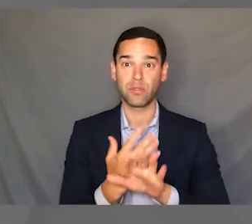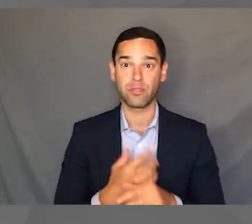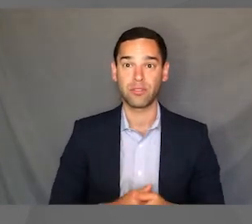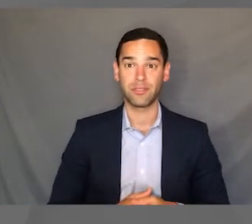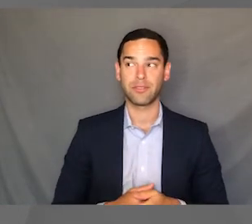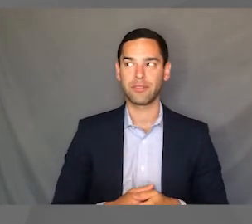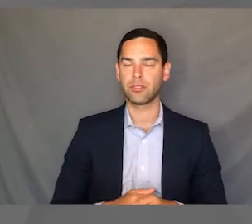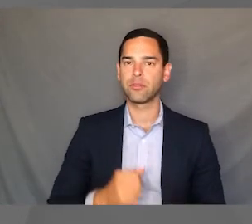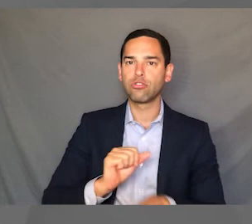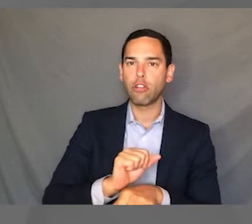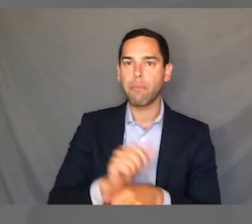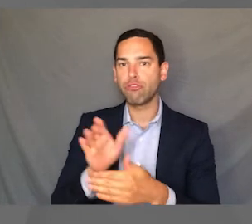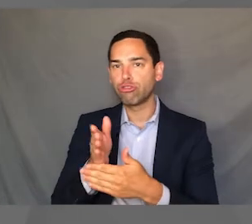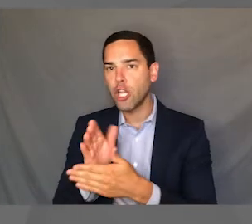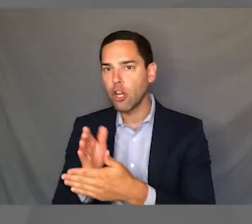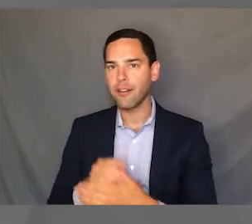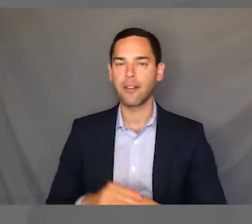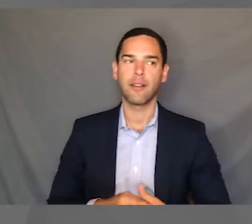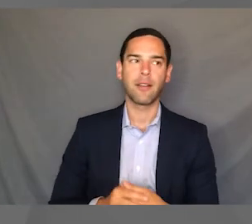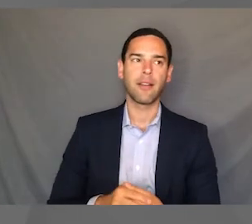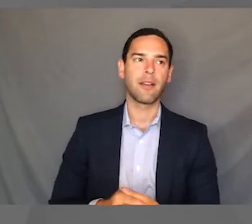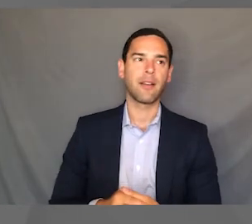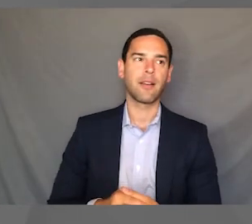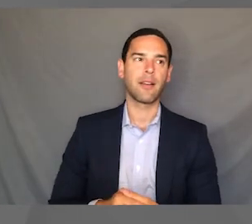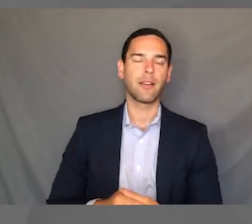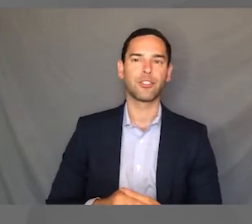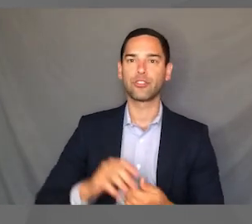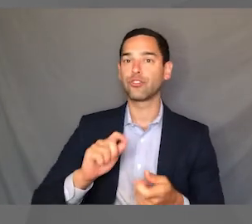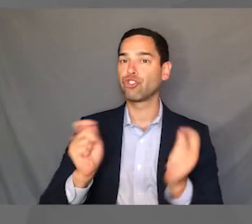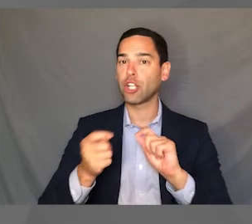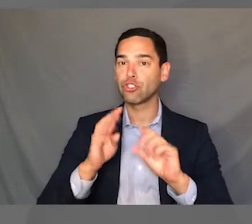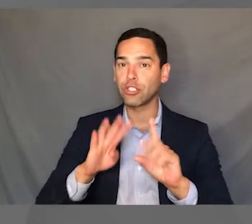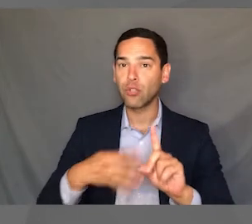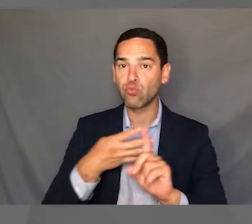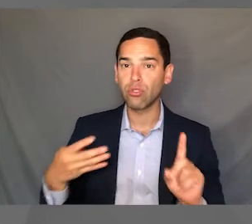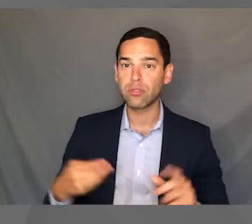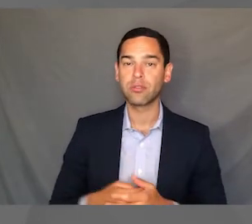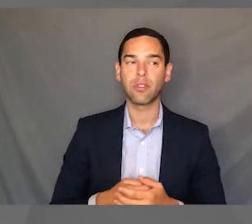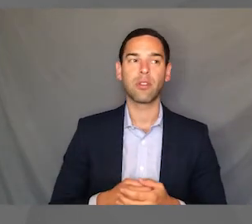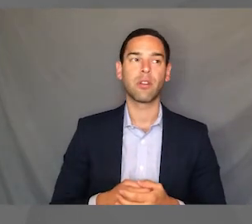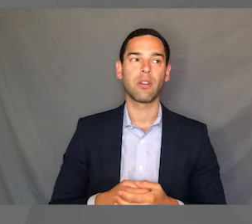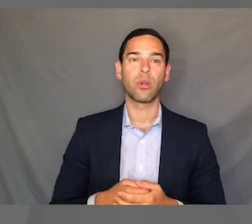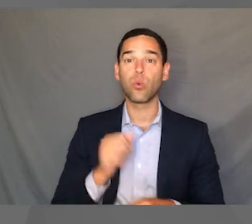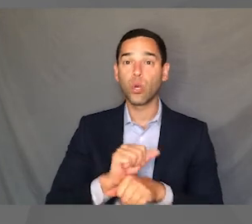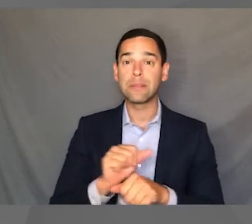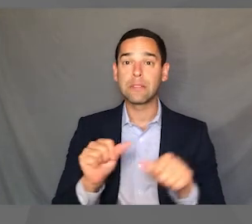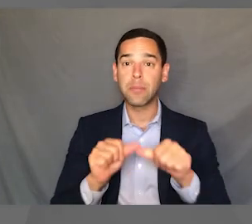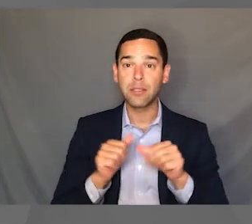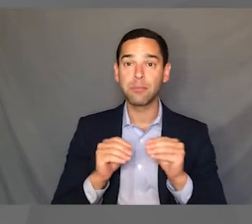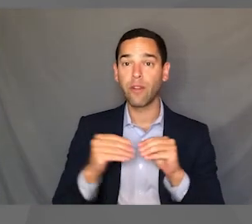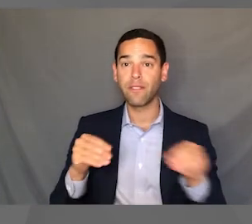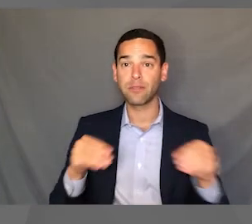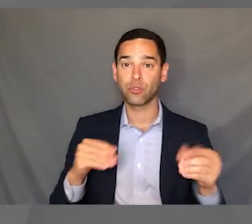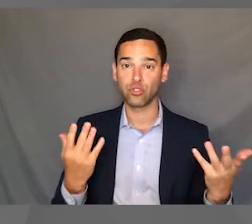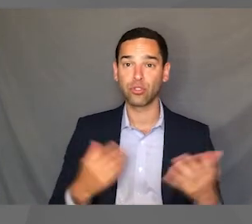share. We've learned how to make our schedules much more flexible, our workspaces much more flexible. And we've learned to do